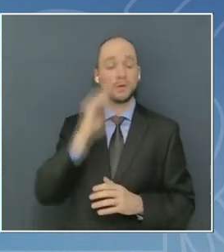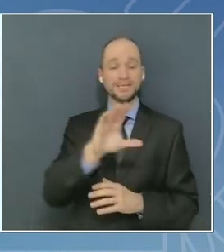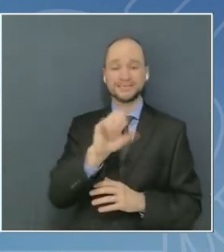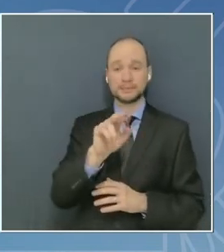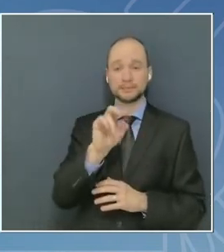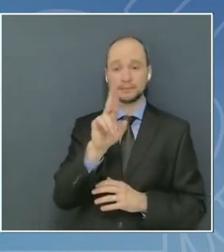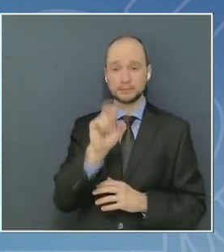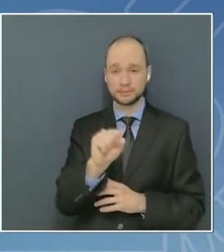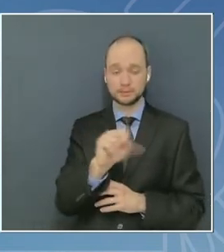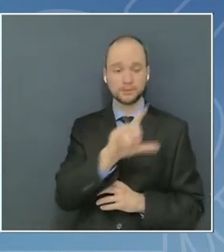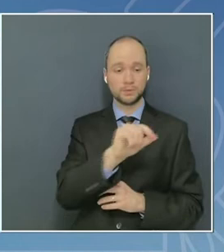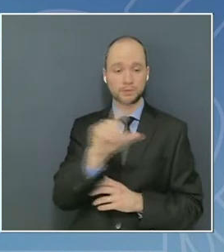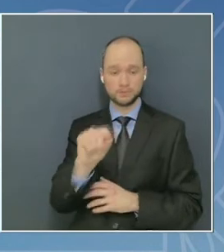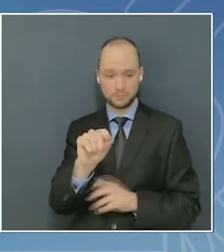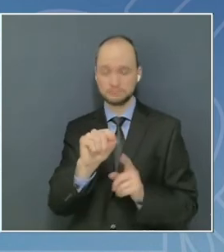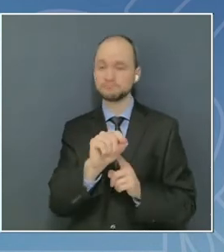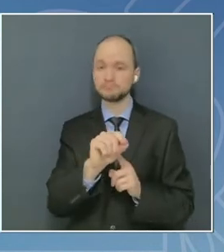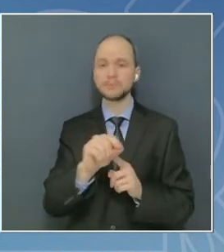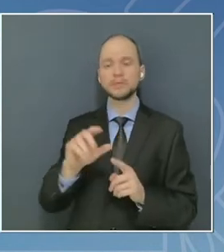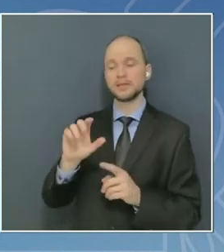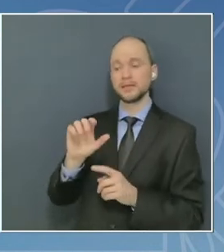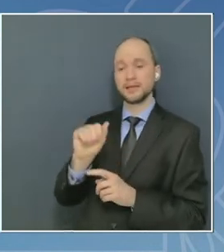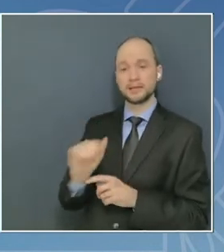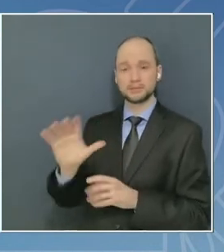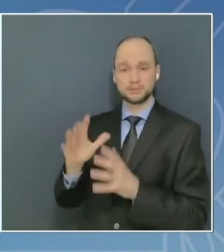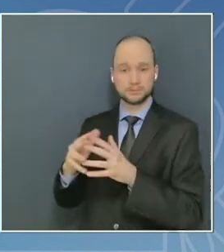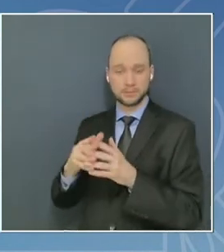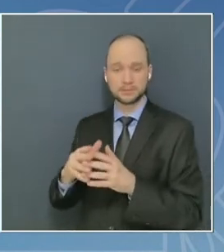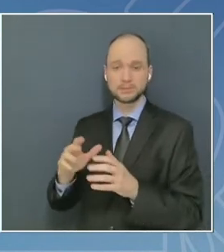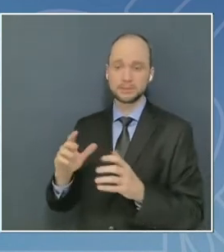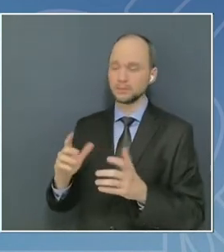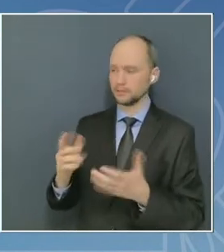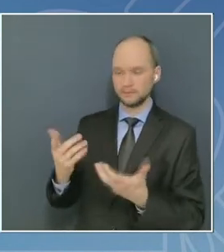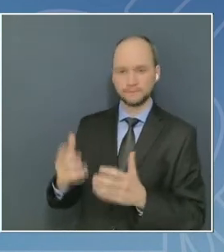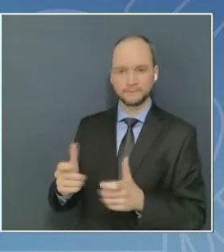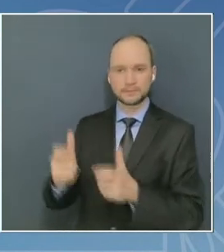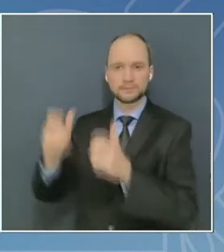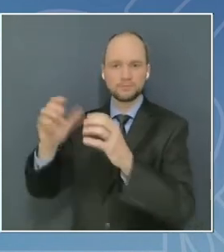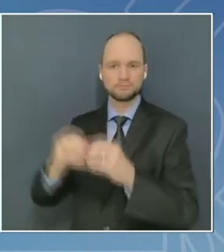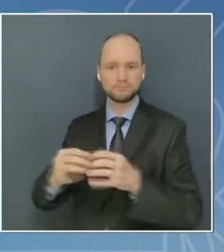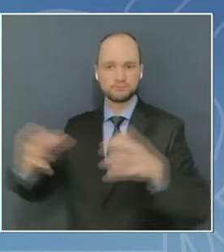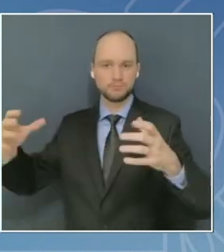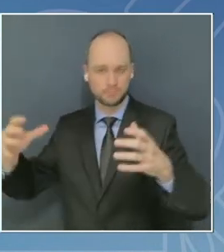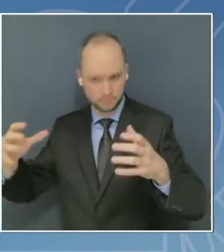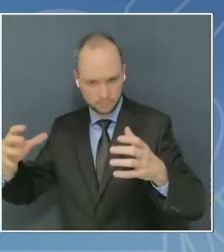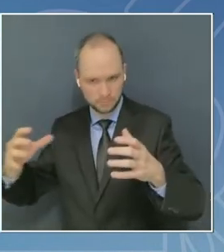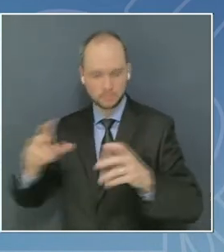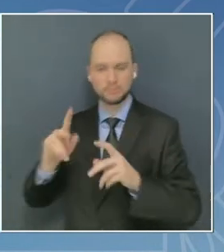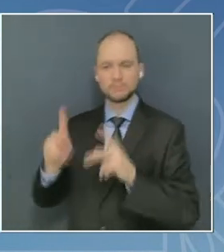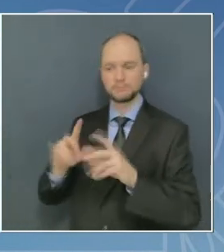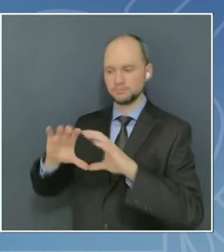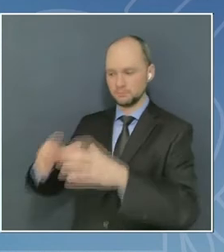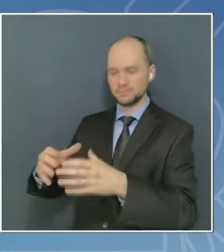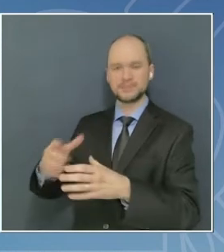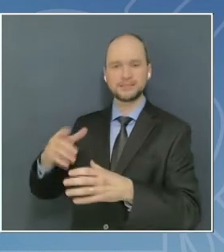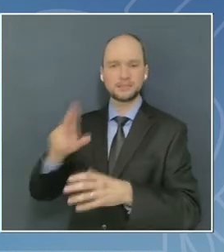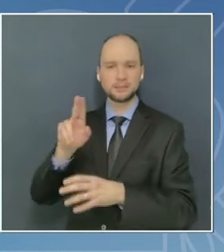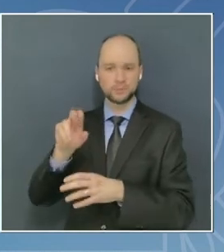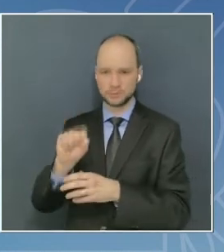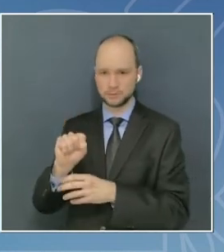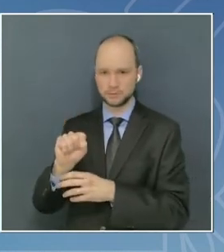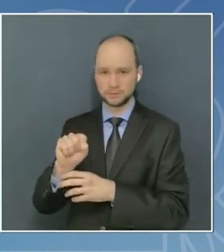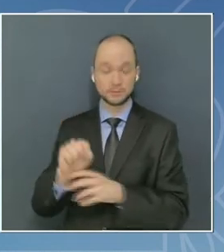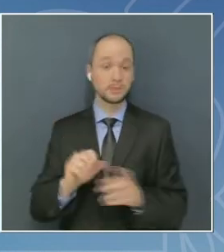to be the fastest growing racial population in the country and make up over 7% of the total U.S. population. And according to the